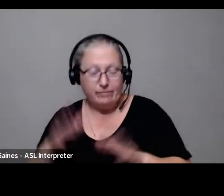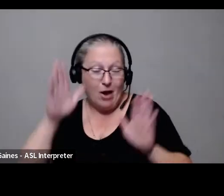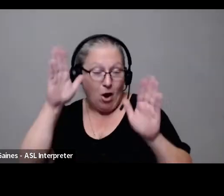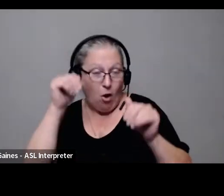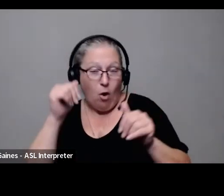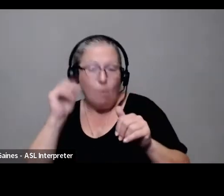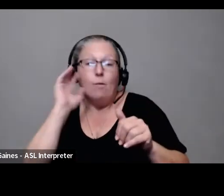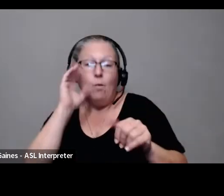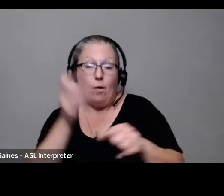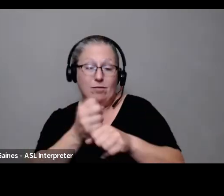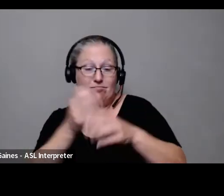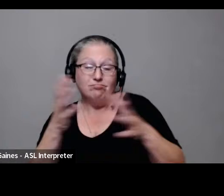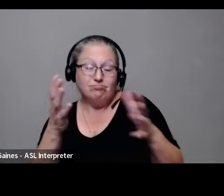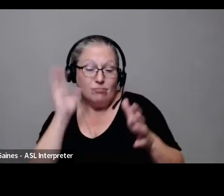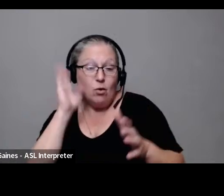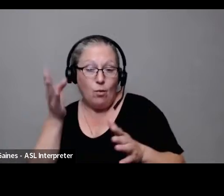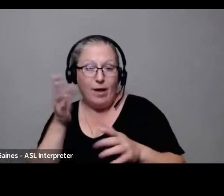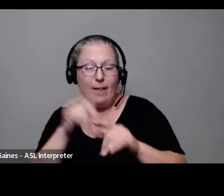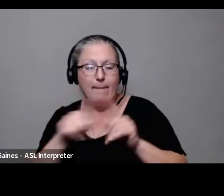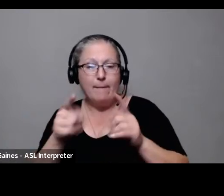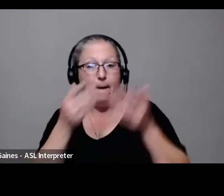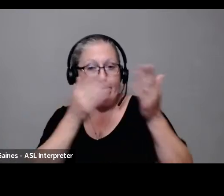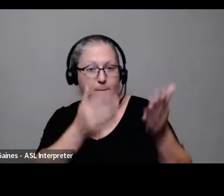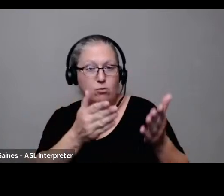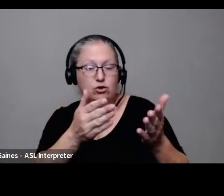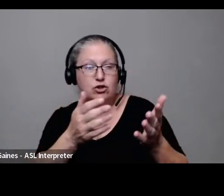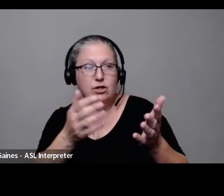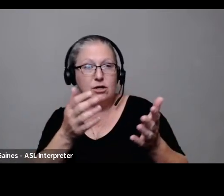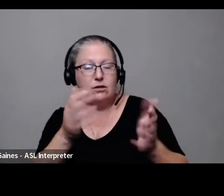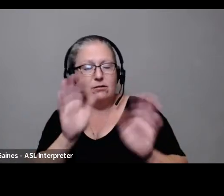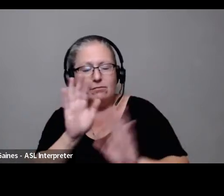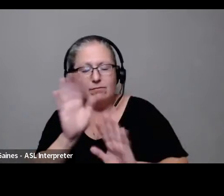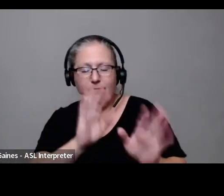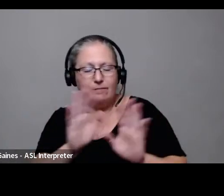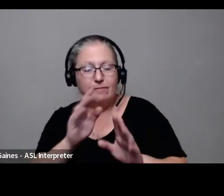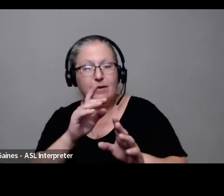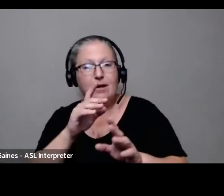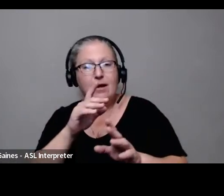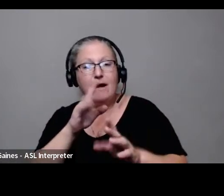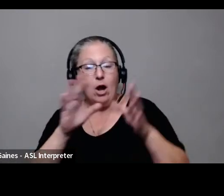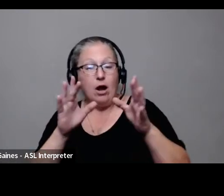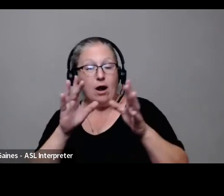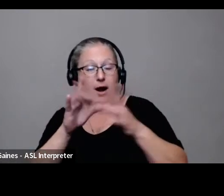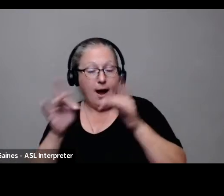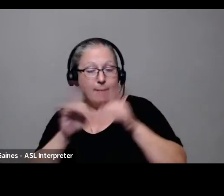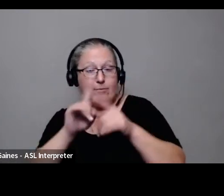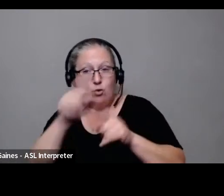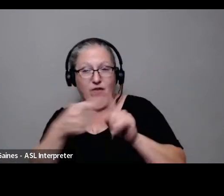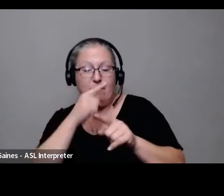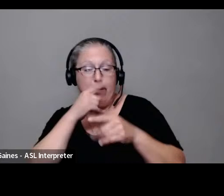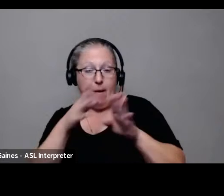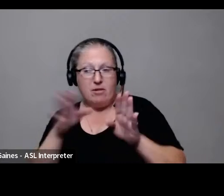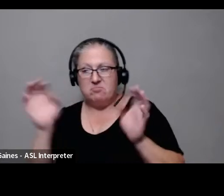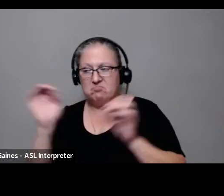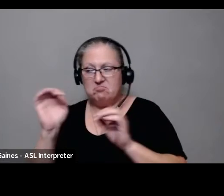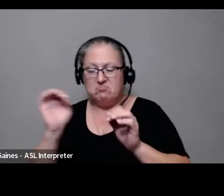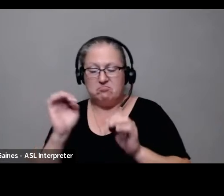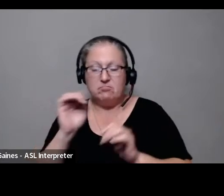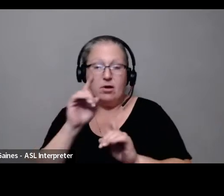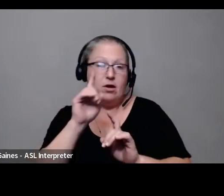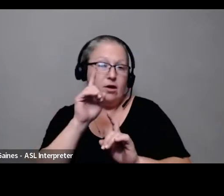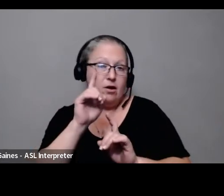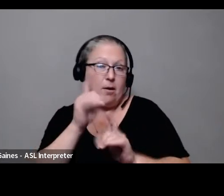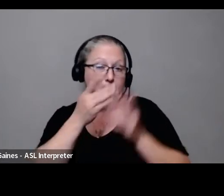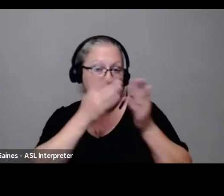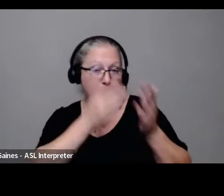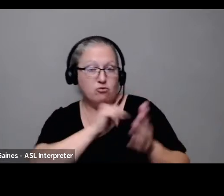is expanded eventually. Yes. Okay, motion by trustee. Wait, are there any questions or comments from the public? None. Okay.